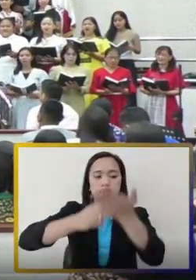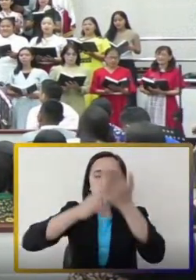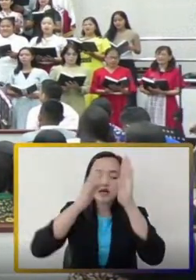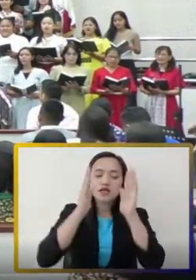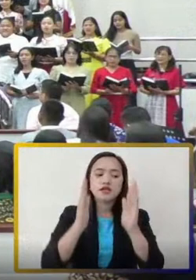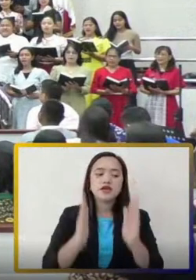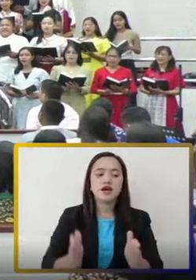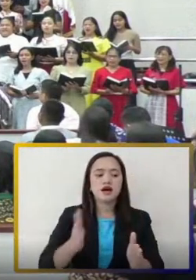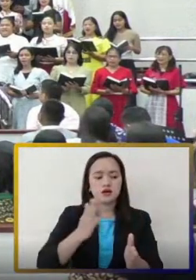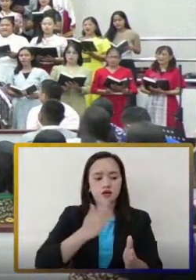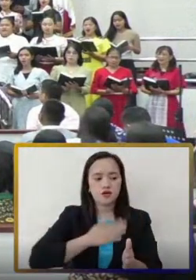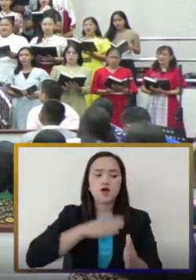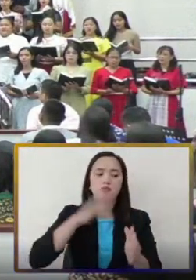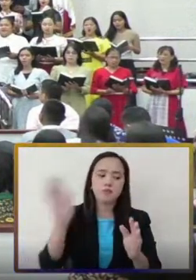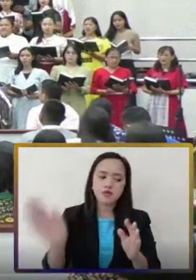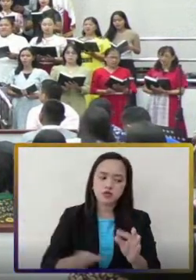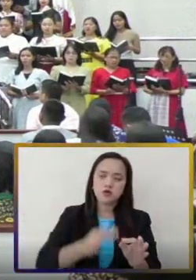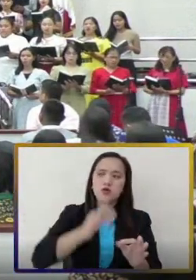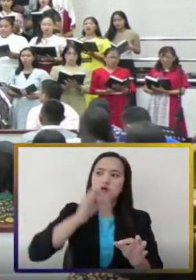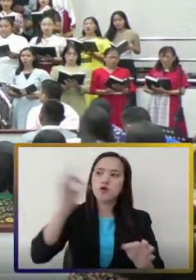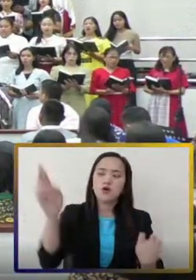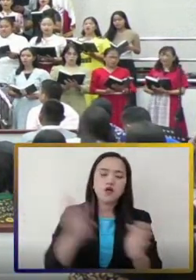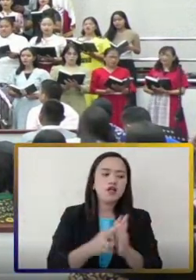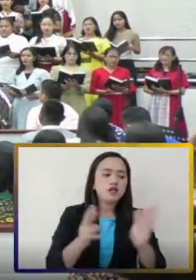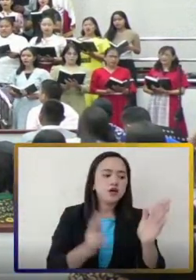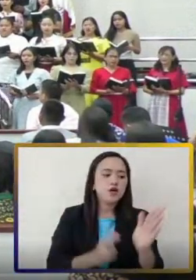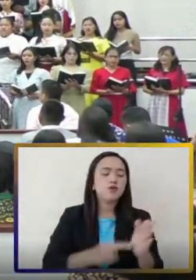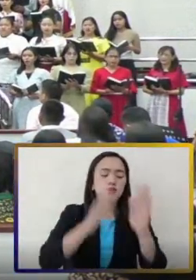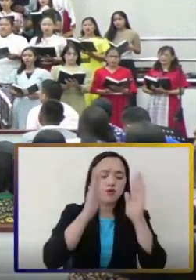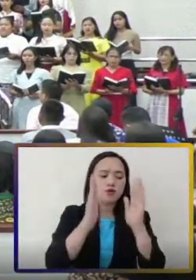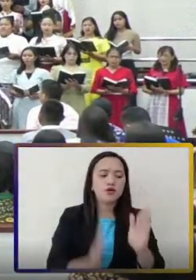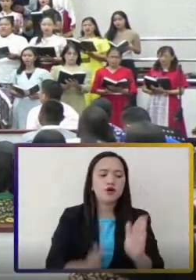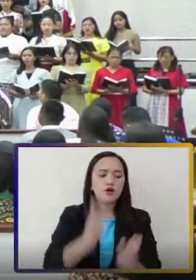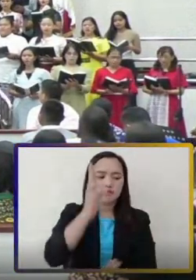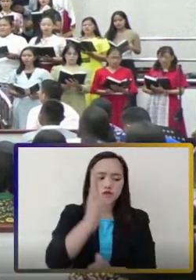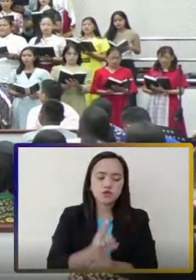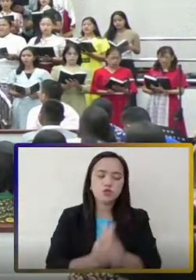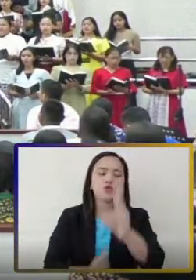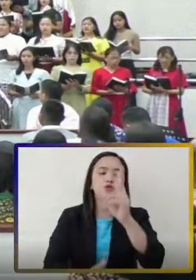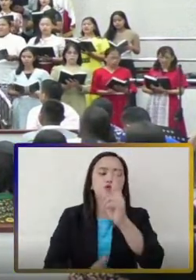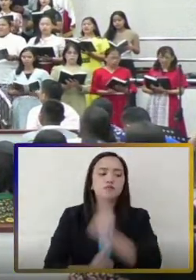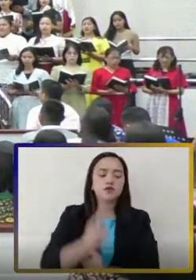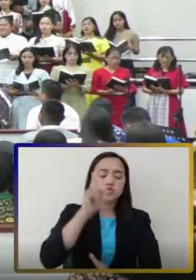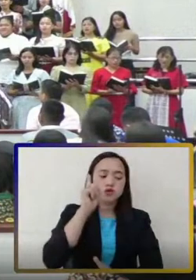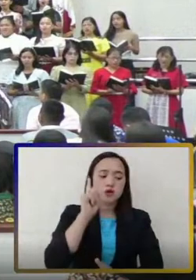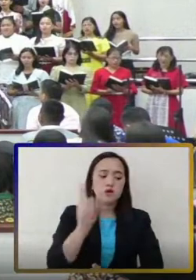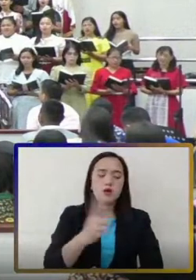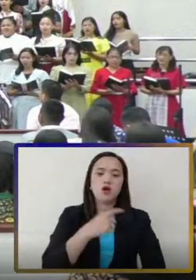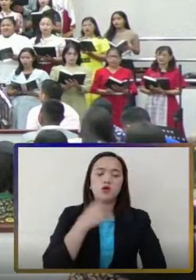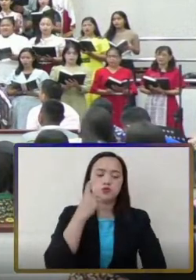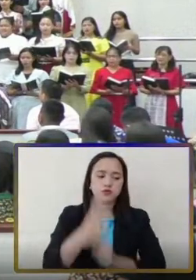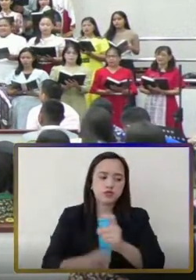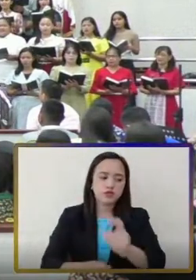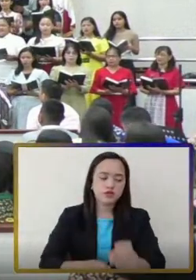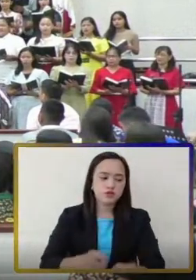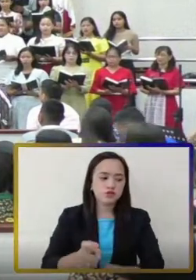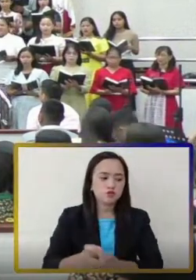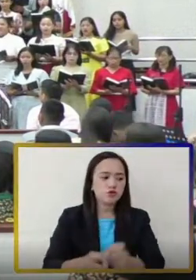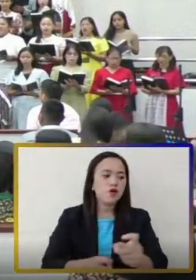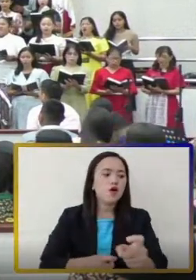Jesus, the anchor of my soul, the ruler of this universe, the one who's